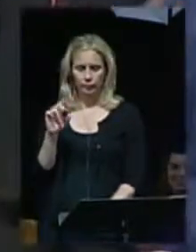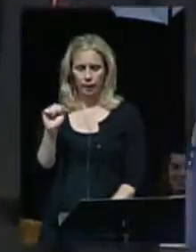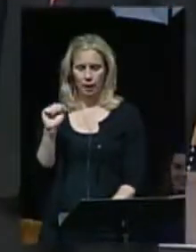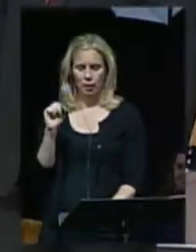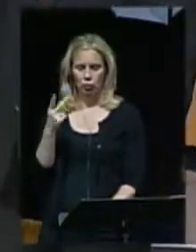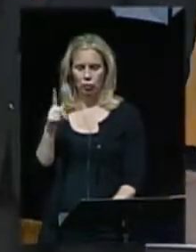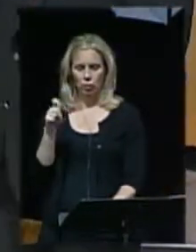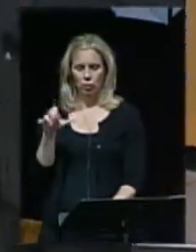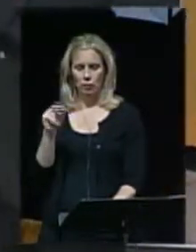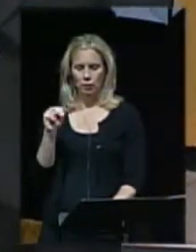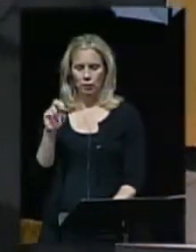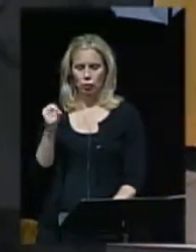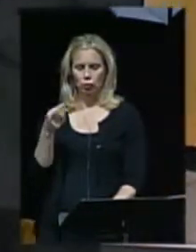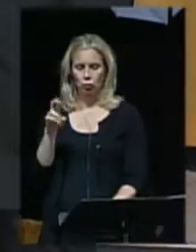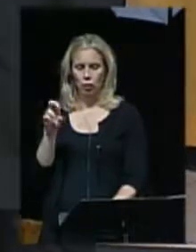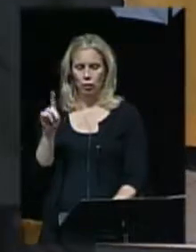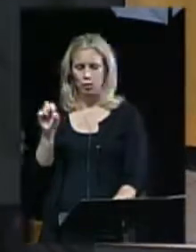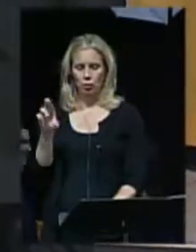Ashlyn Schrader.